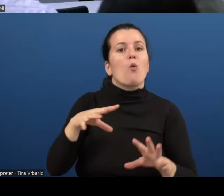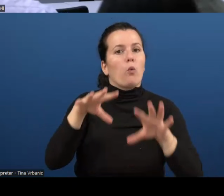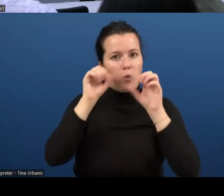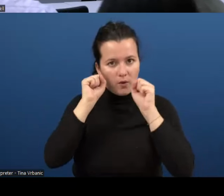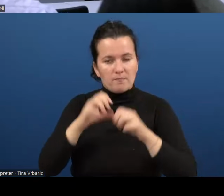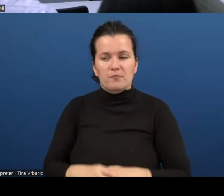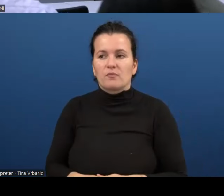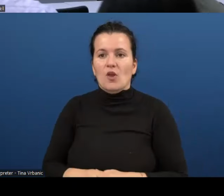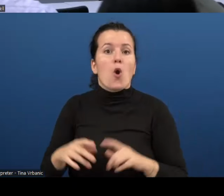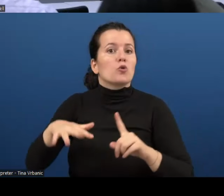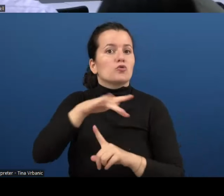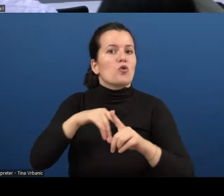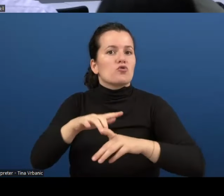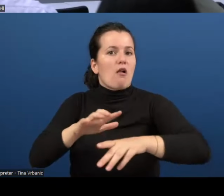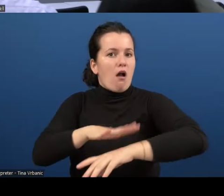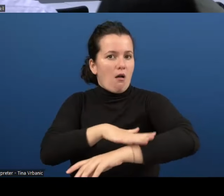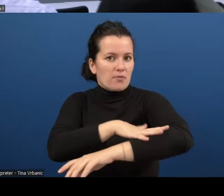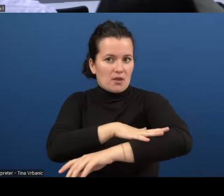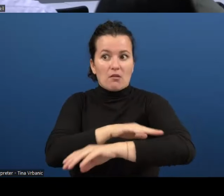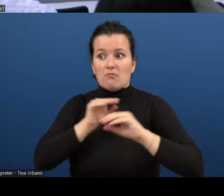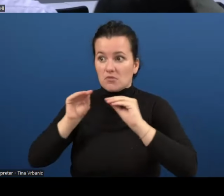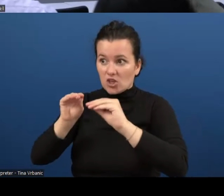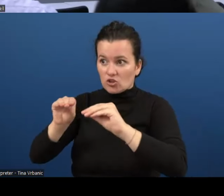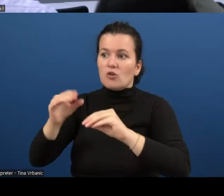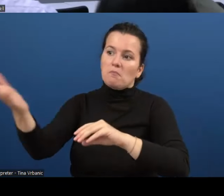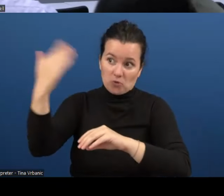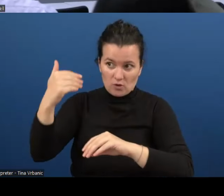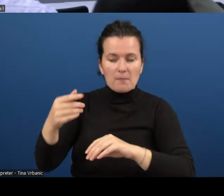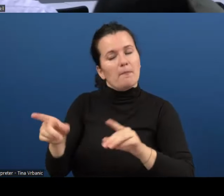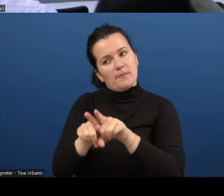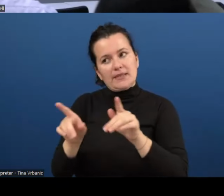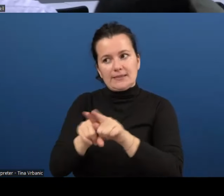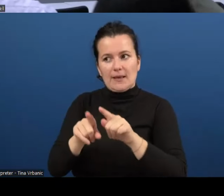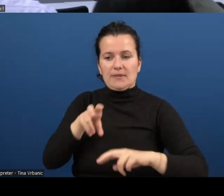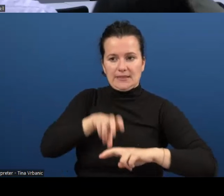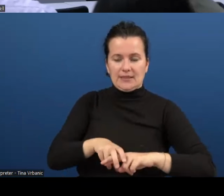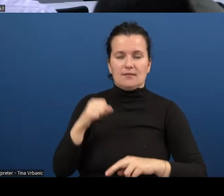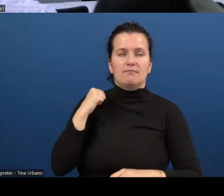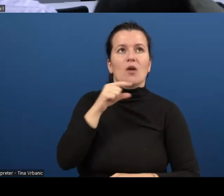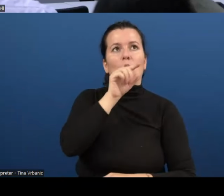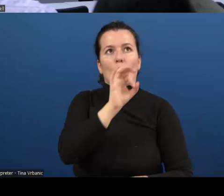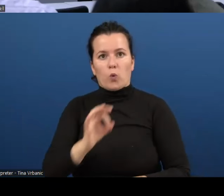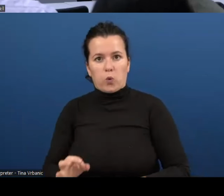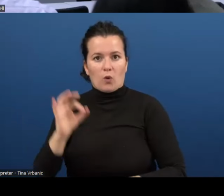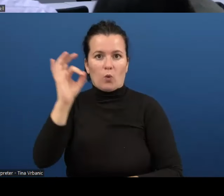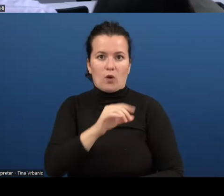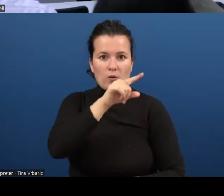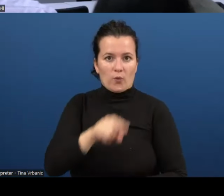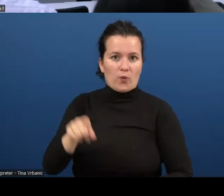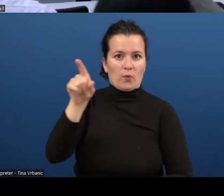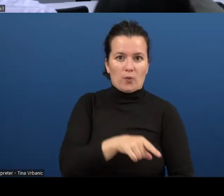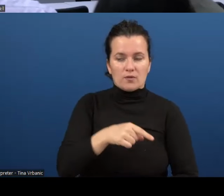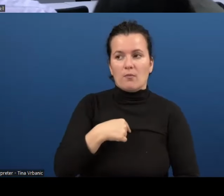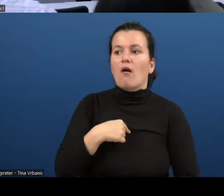haptic communication, and they gave us very useful feedback on all these things. For example, with the timing